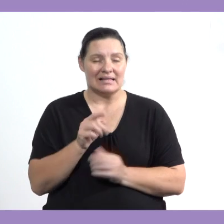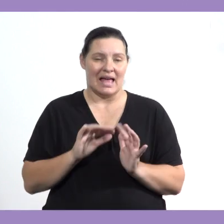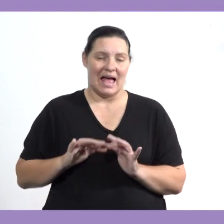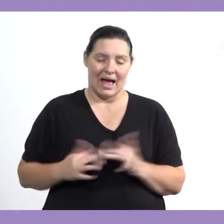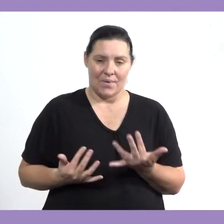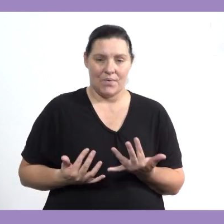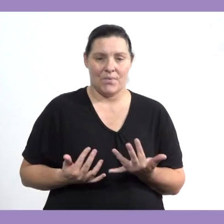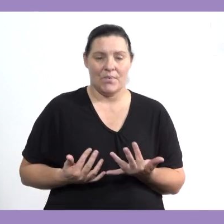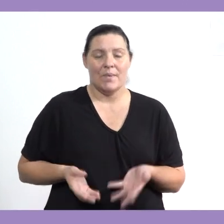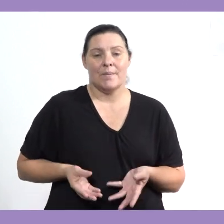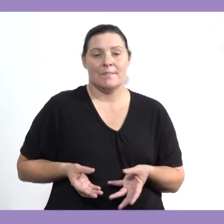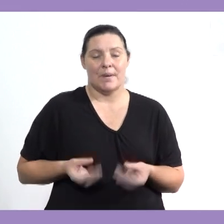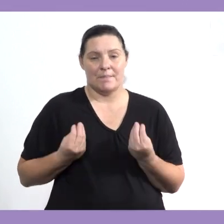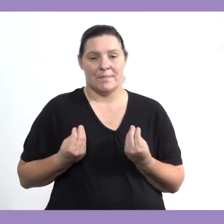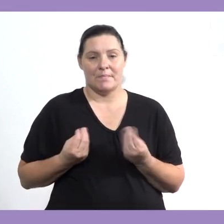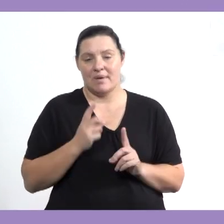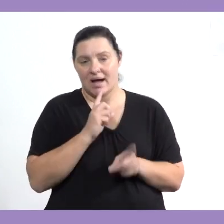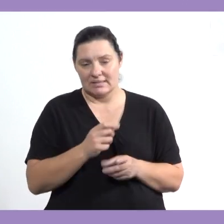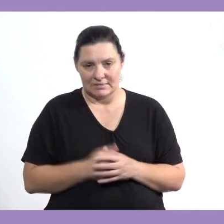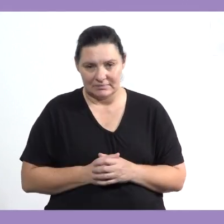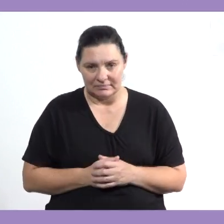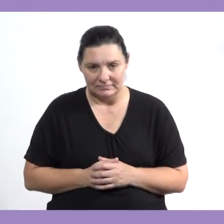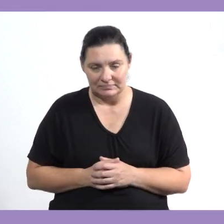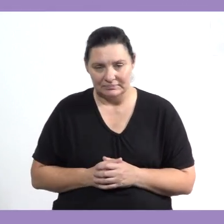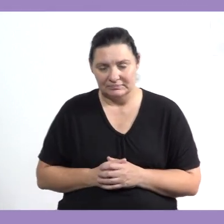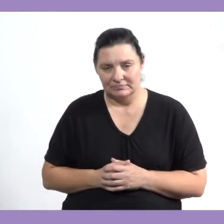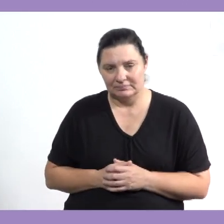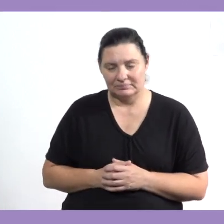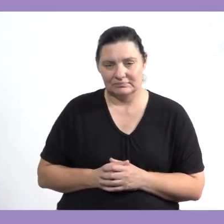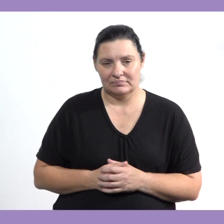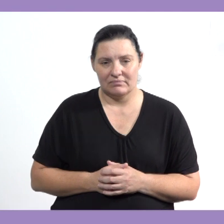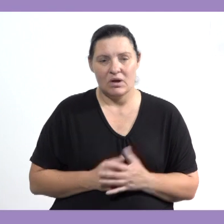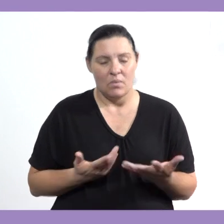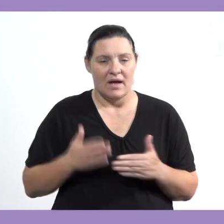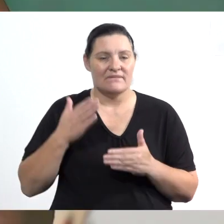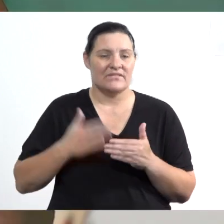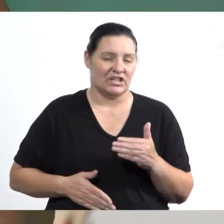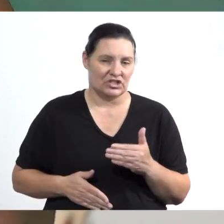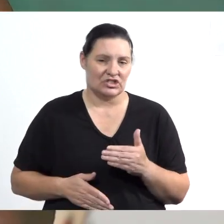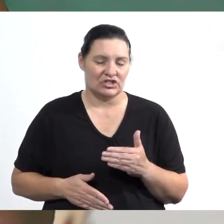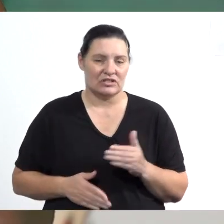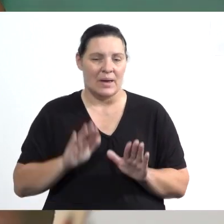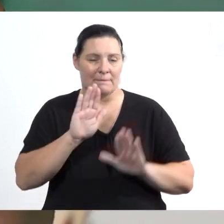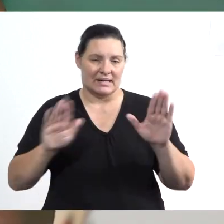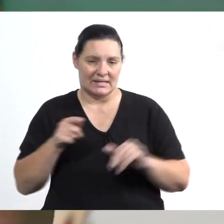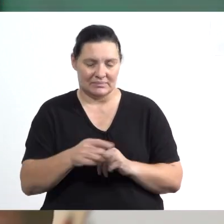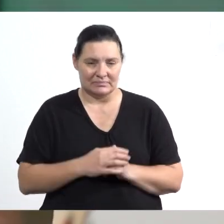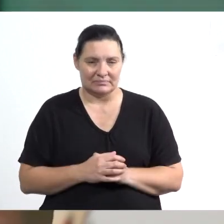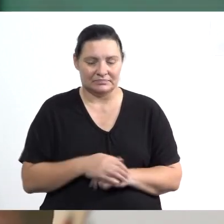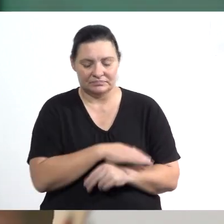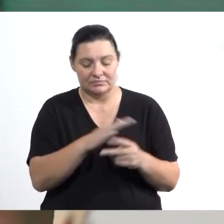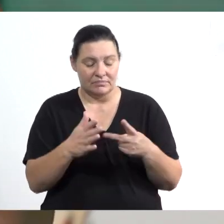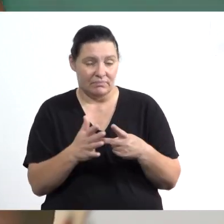and that is how we get to the next term, or this is how we finish off that